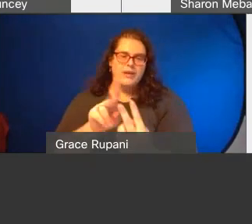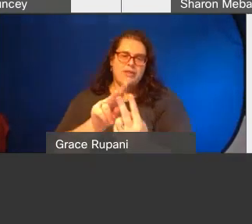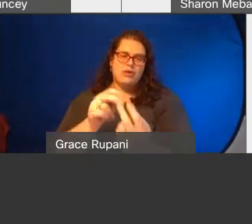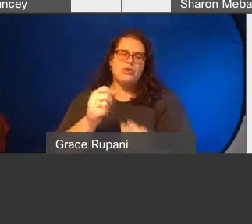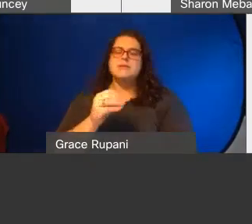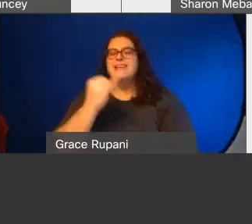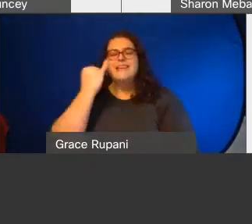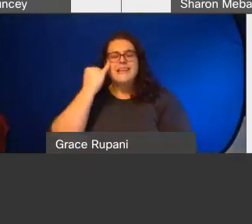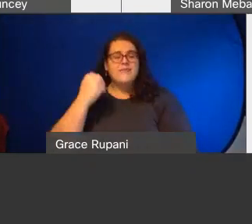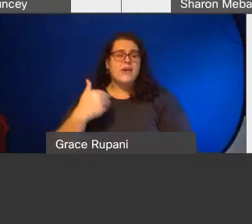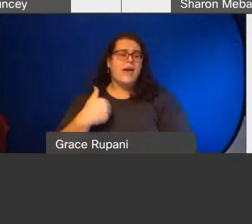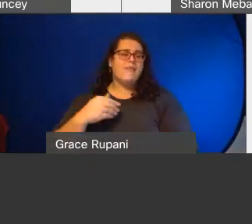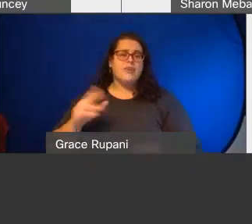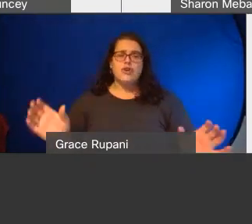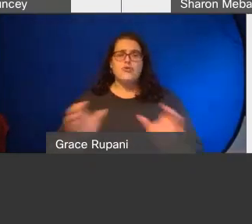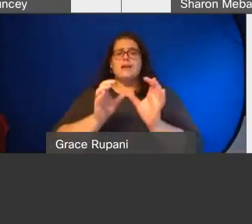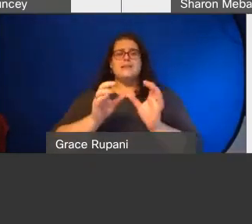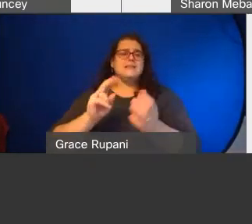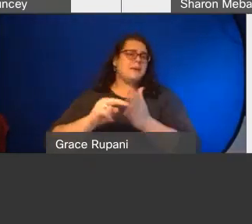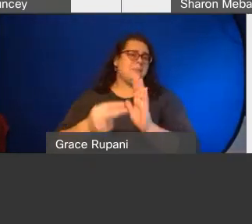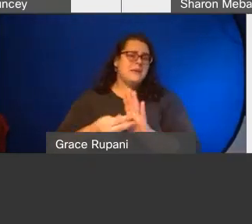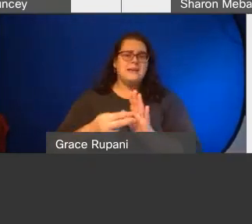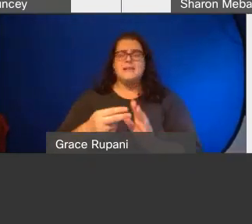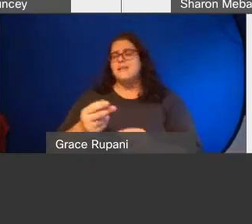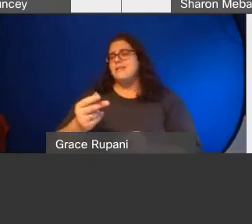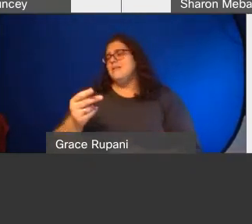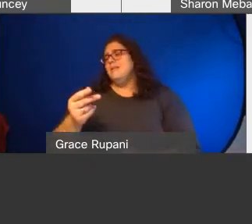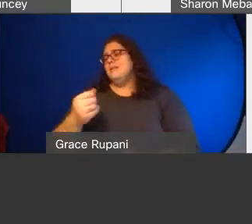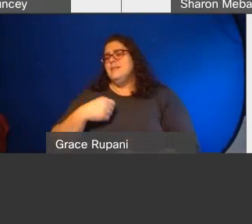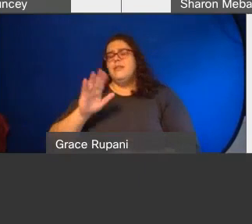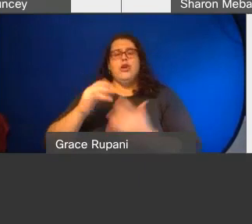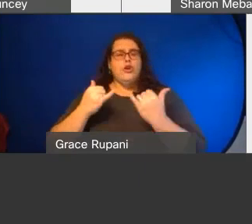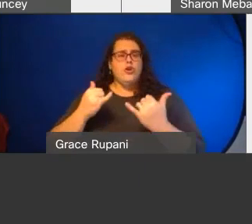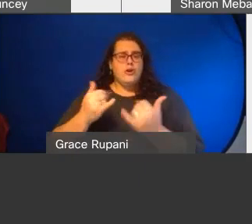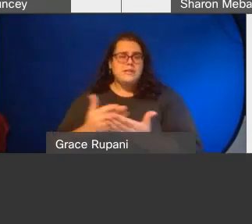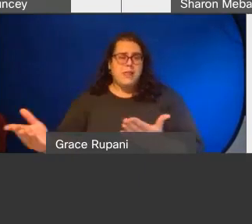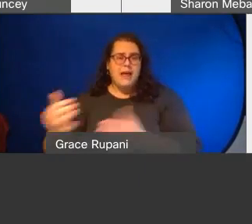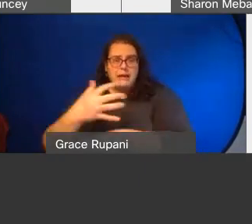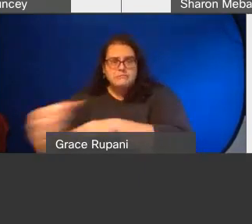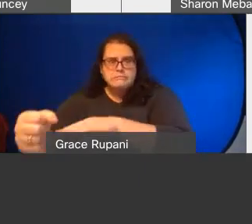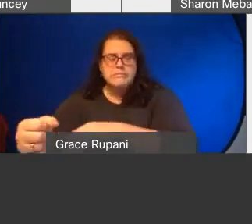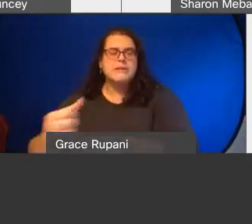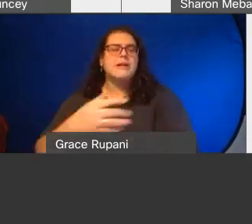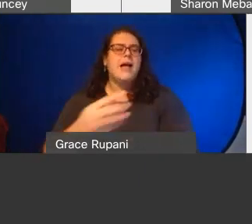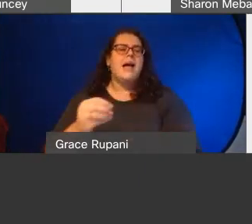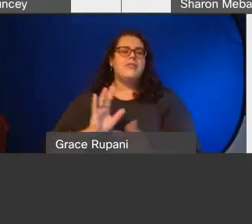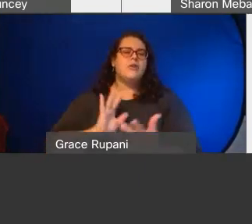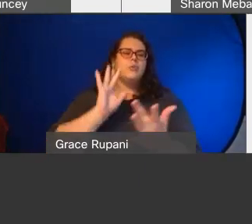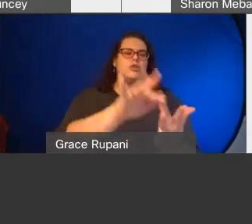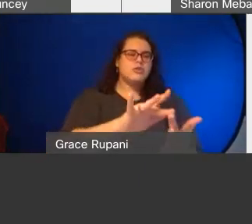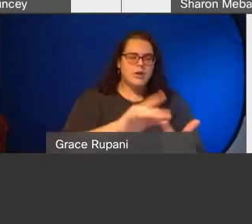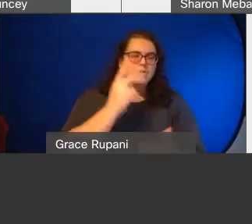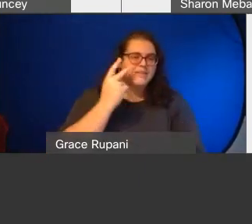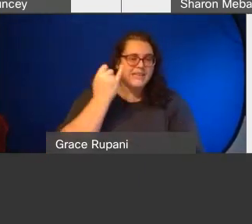a facility has exhausted their current supplier or alternate suppliers, and they've reached out to see if they can